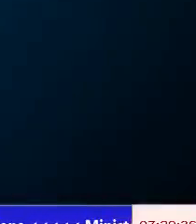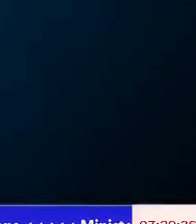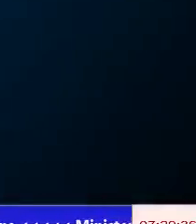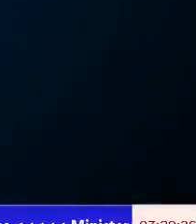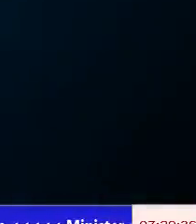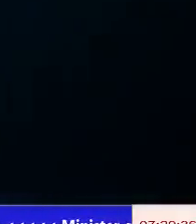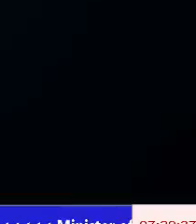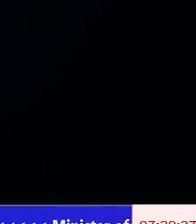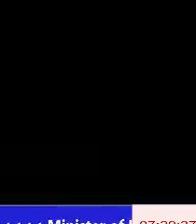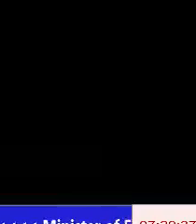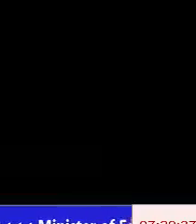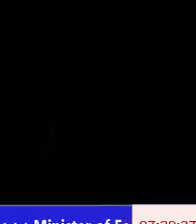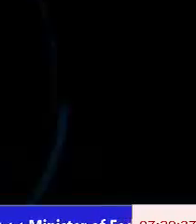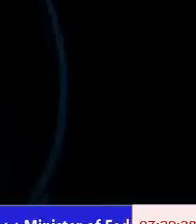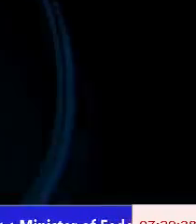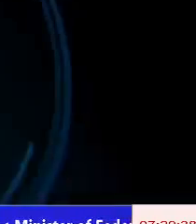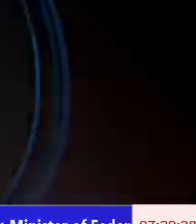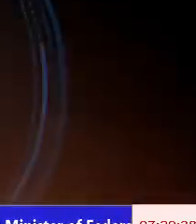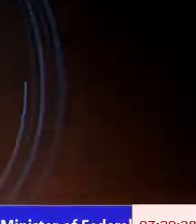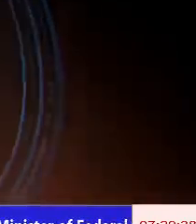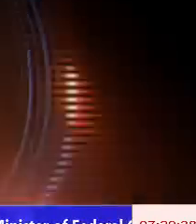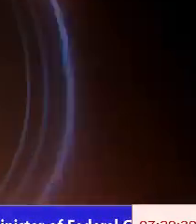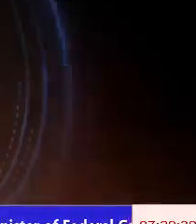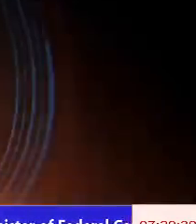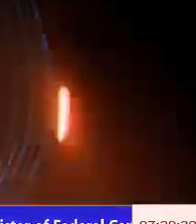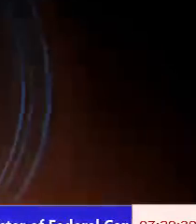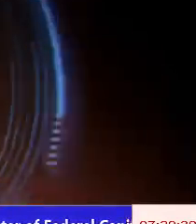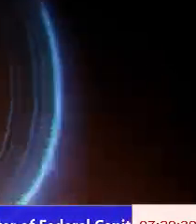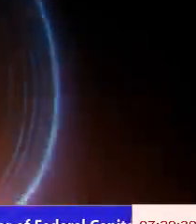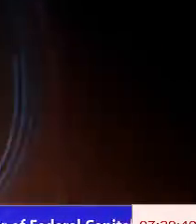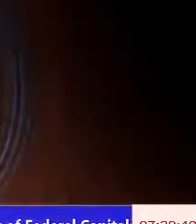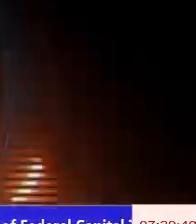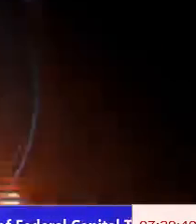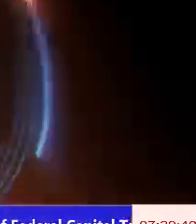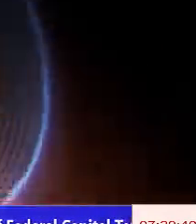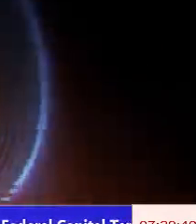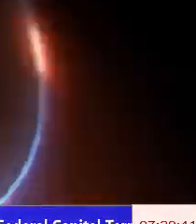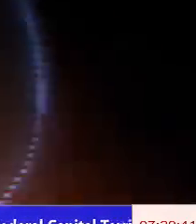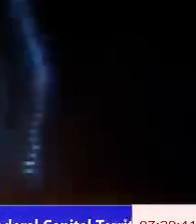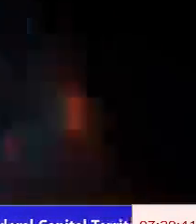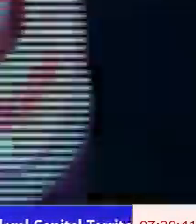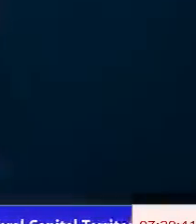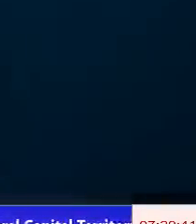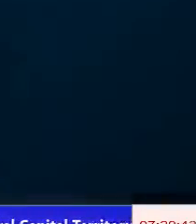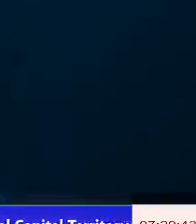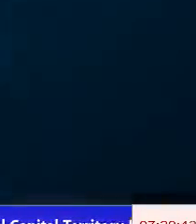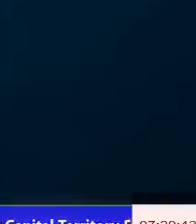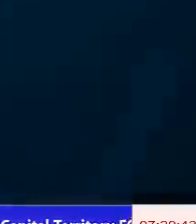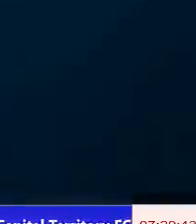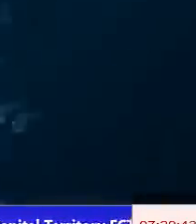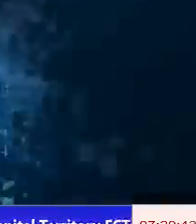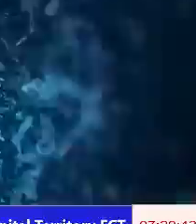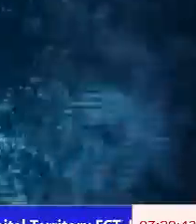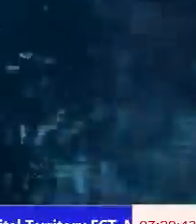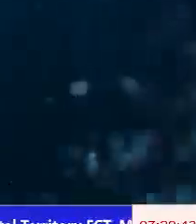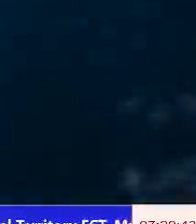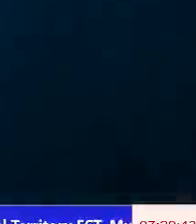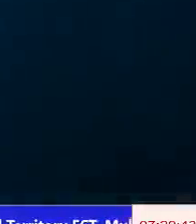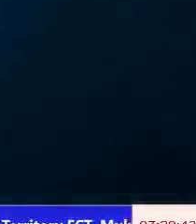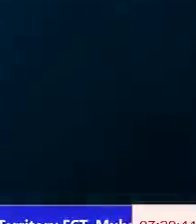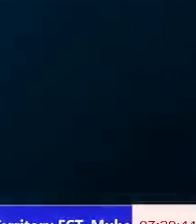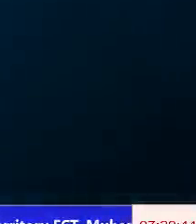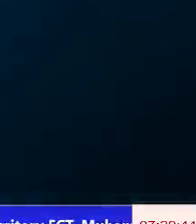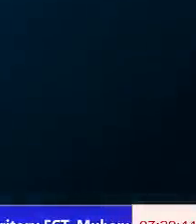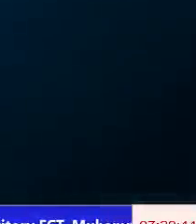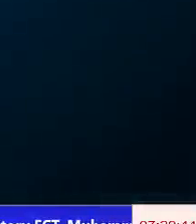please allow me to introduce to you Aladi Okenyado. Embelembe.